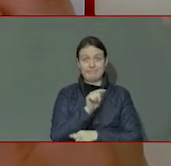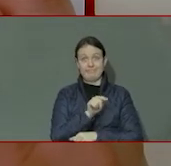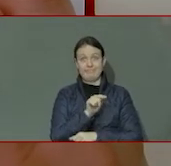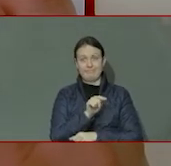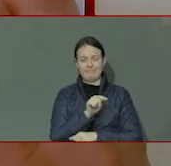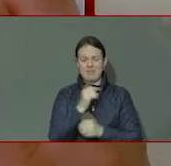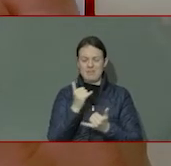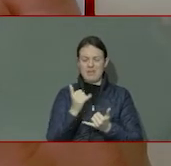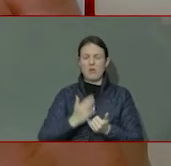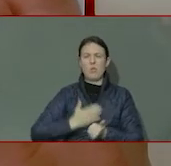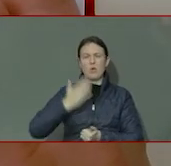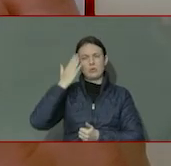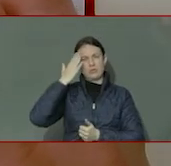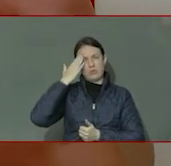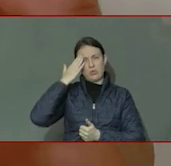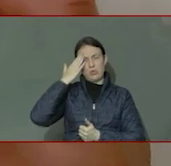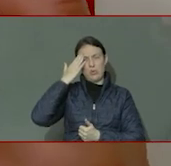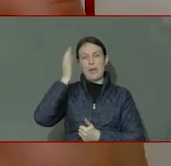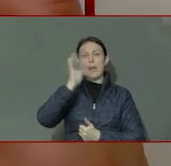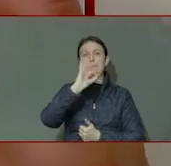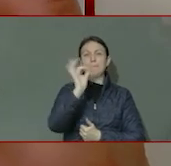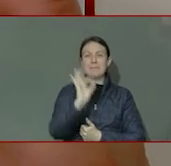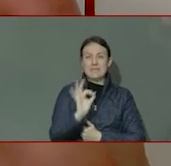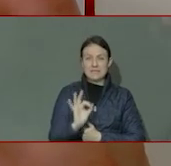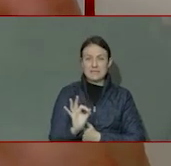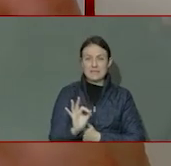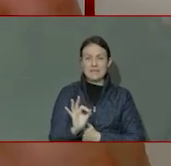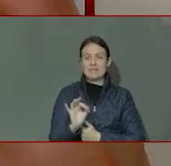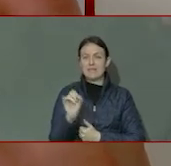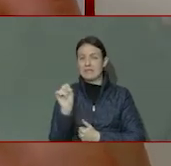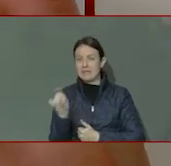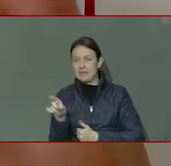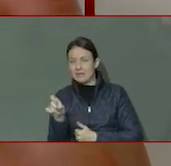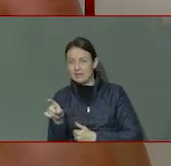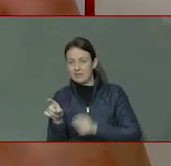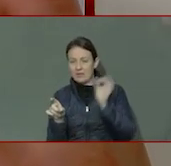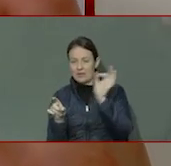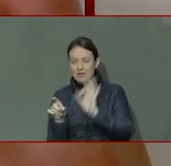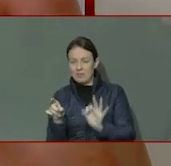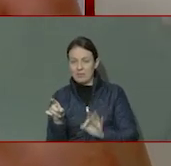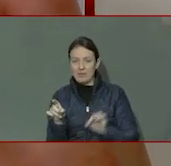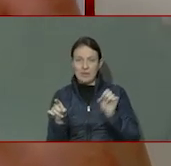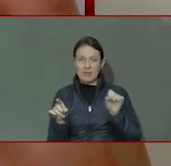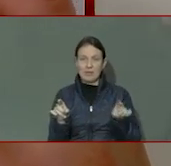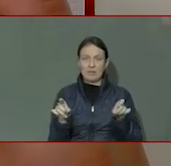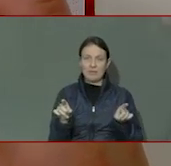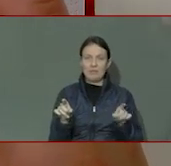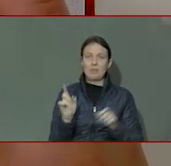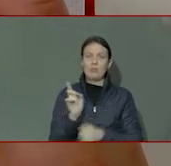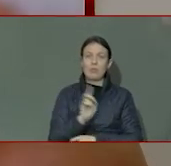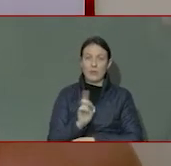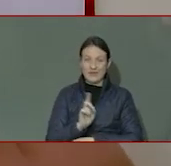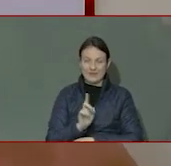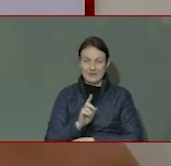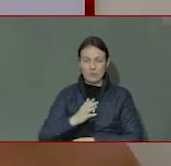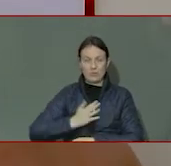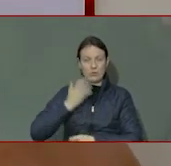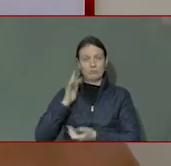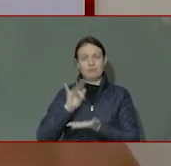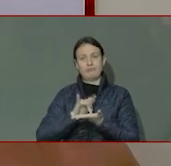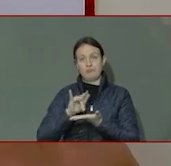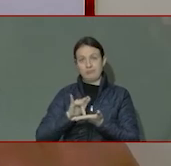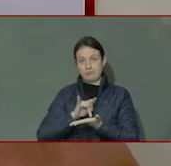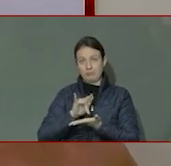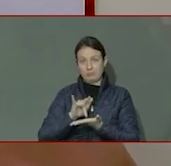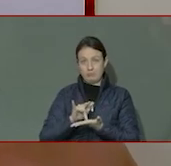the percentage of ethanoic acid that's actually present in the vinegar. And then they also tell